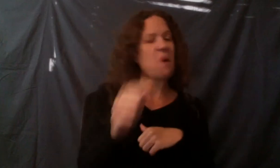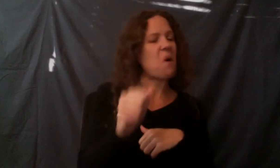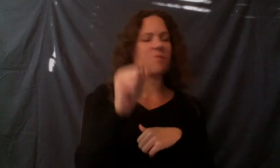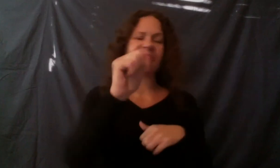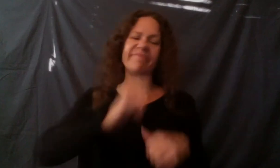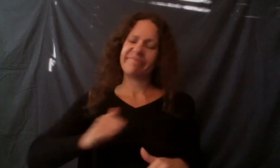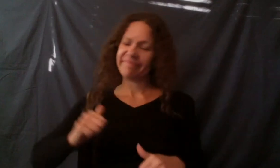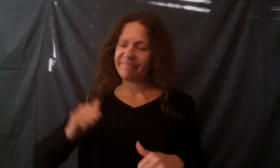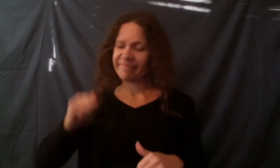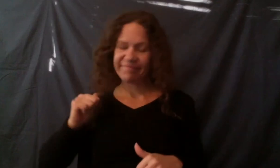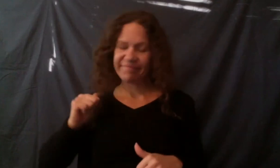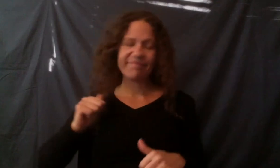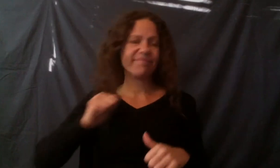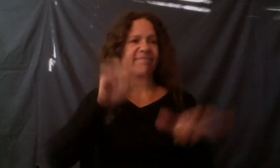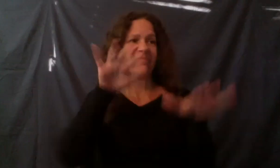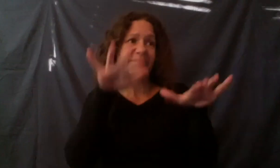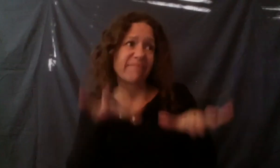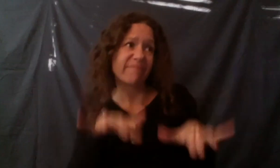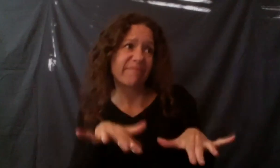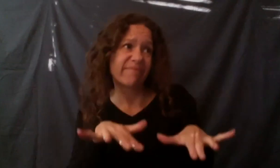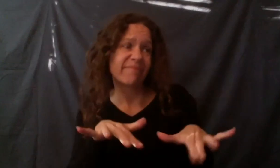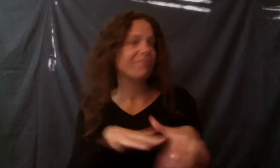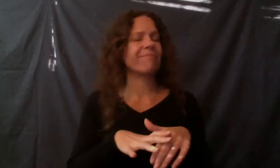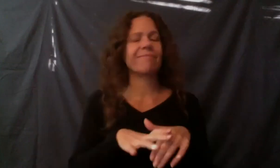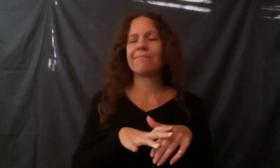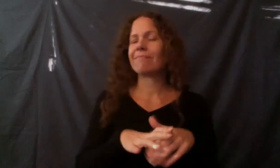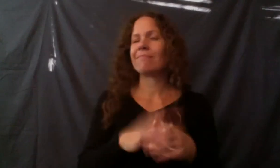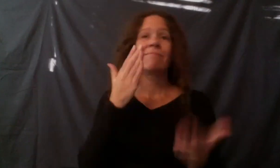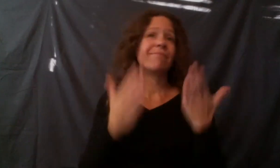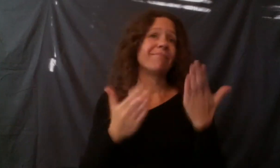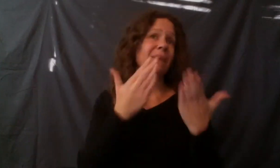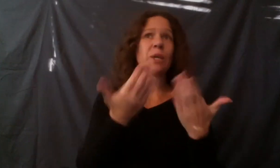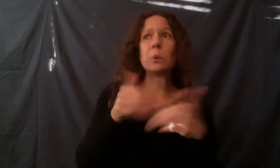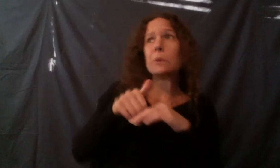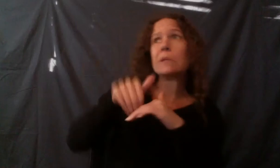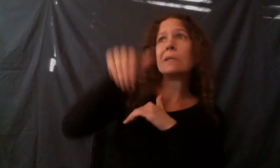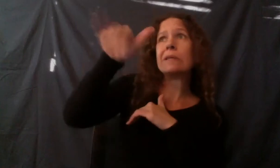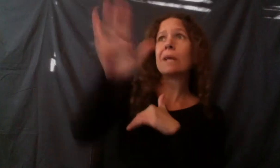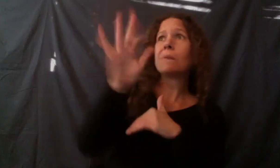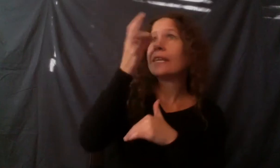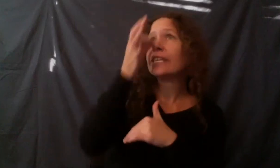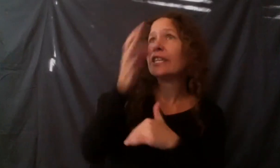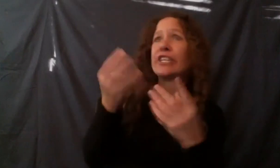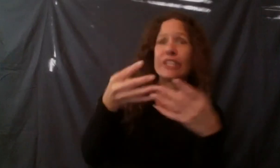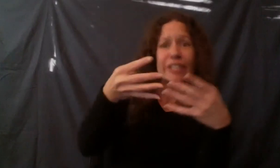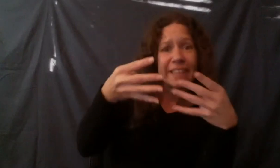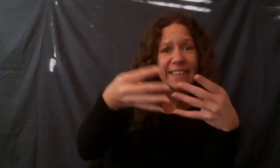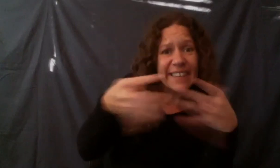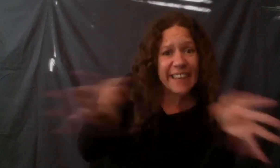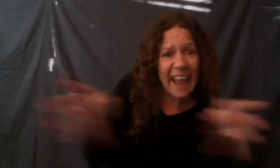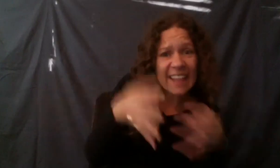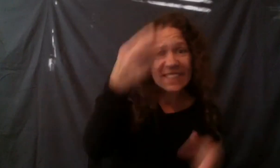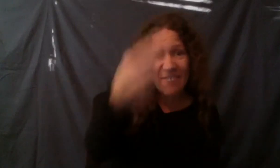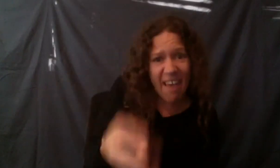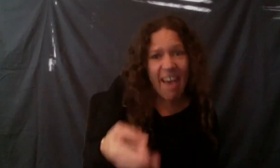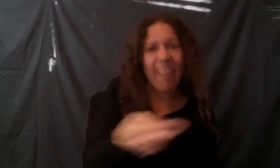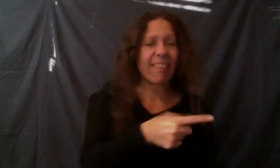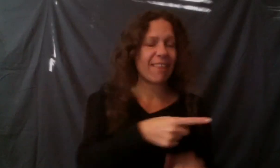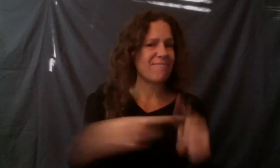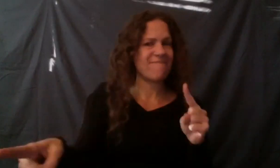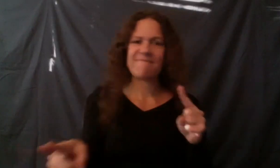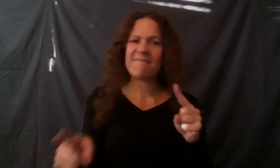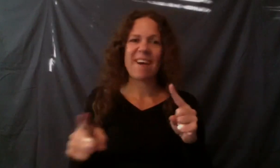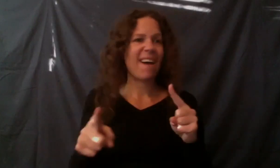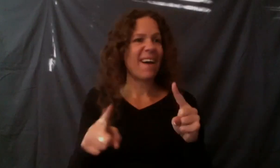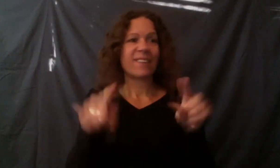down. You can stand me up at the gates of hell, but I won't